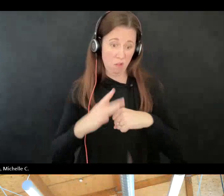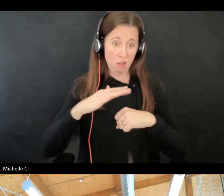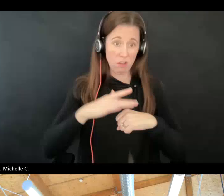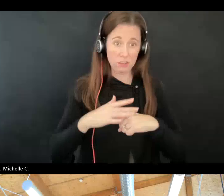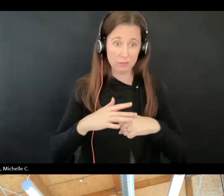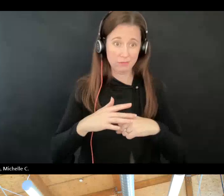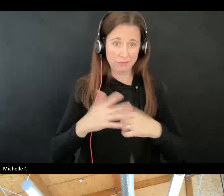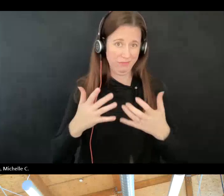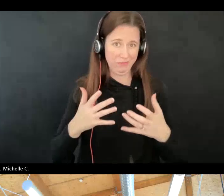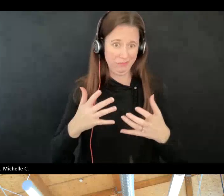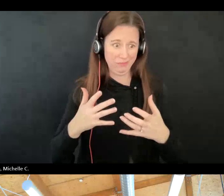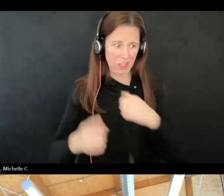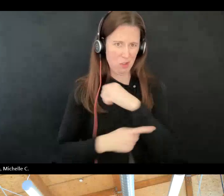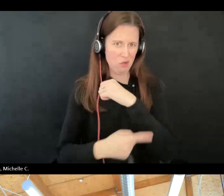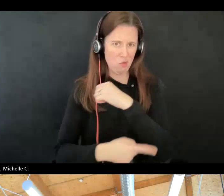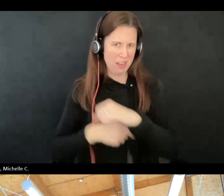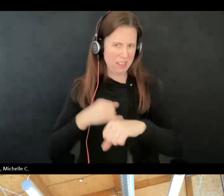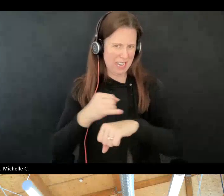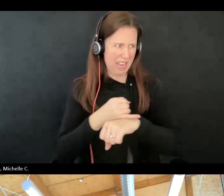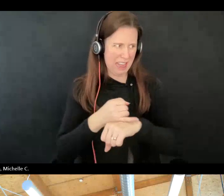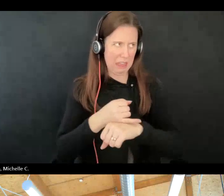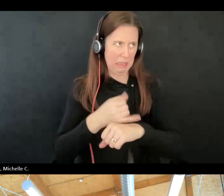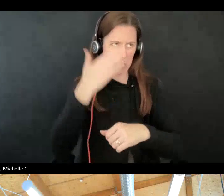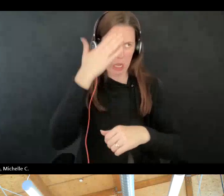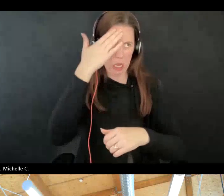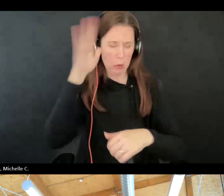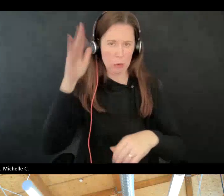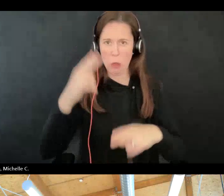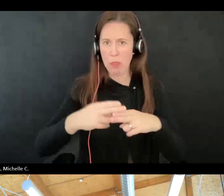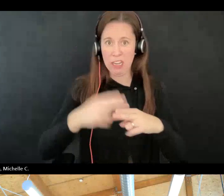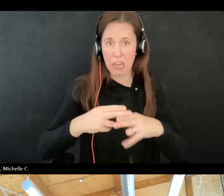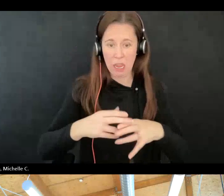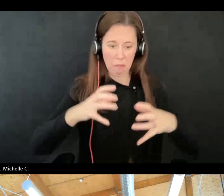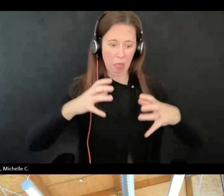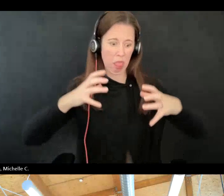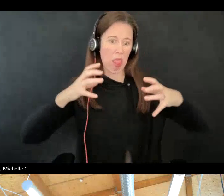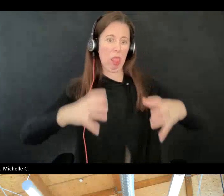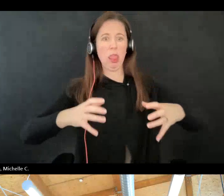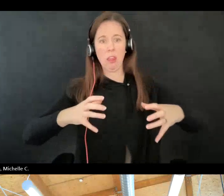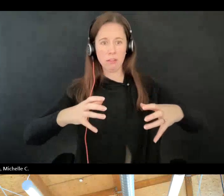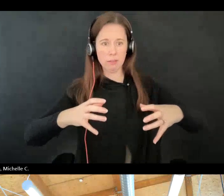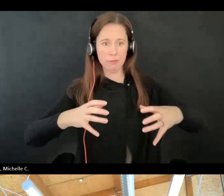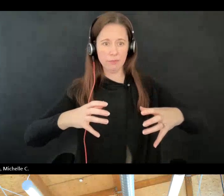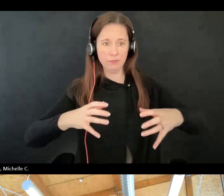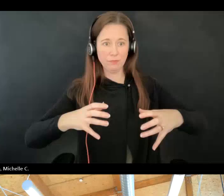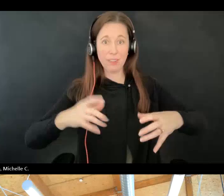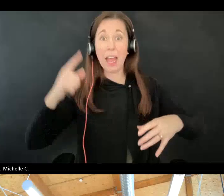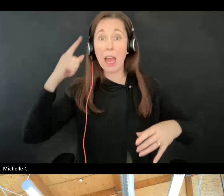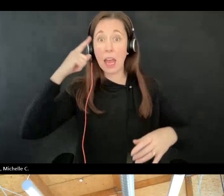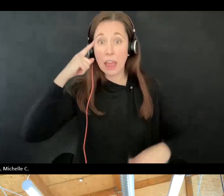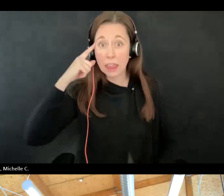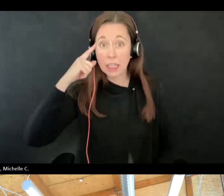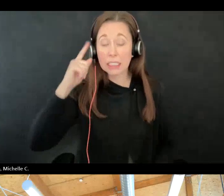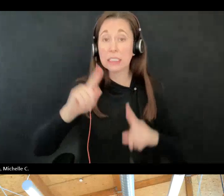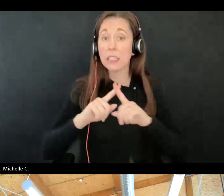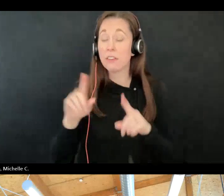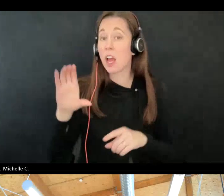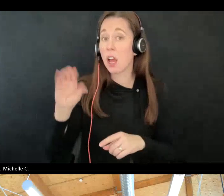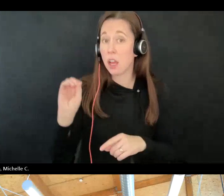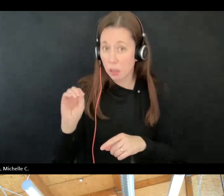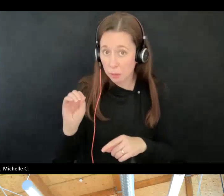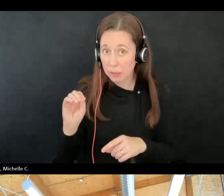Island. What is it called? Great Pacific Trash Blob. I do think corporations should be held liable for